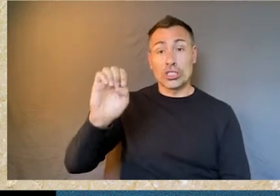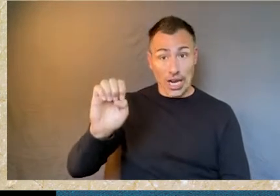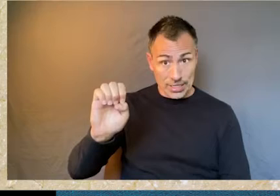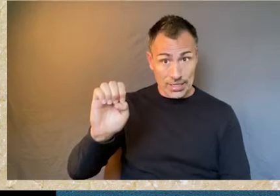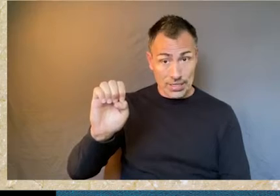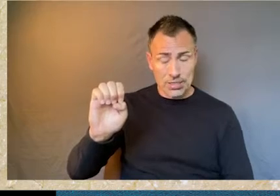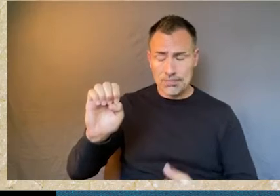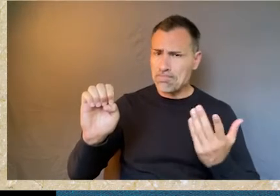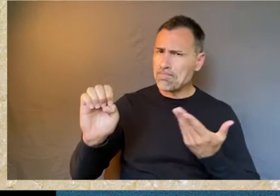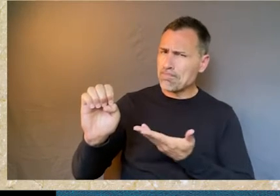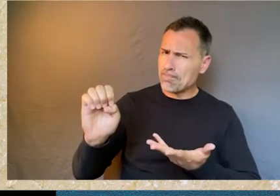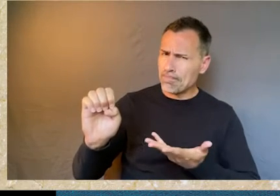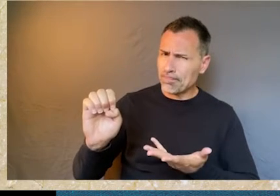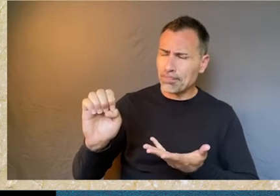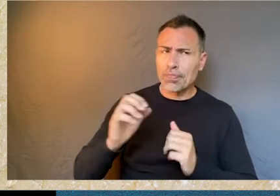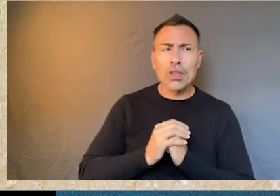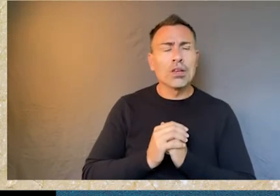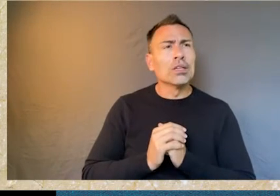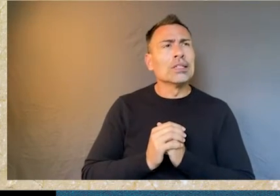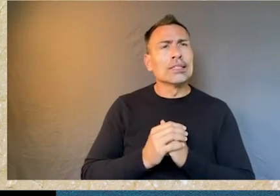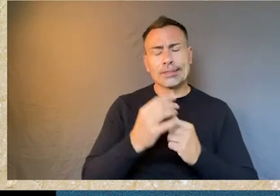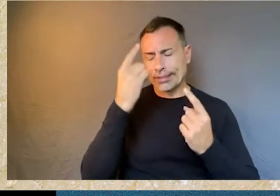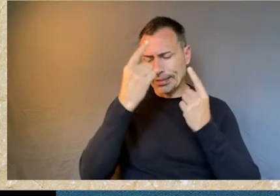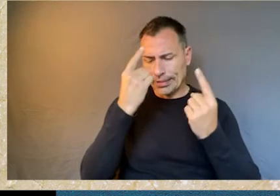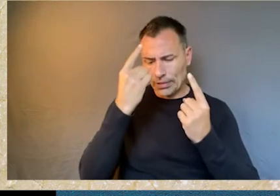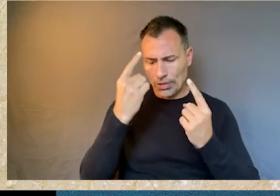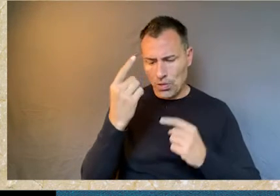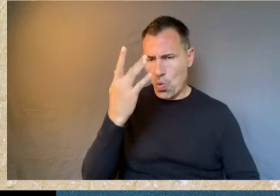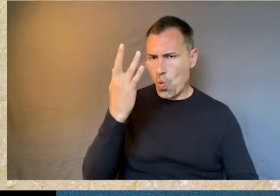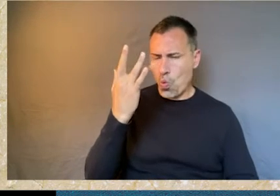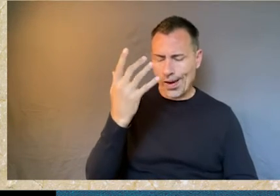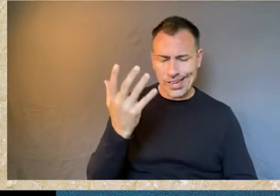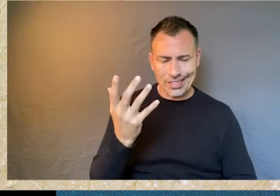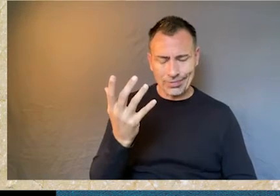ask us to consider why are